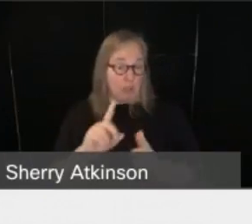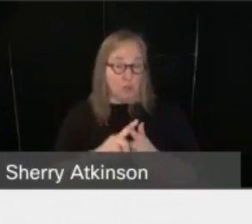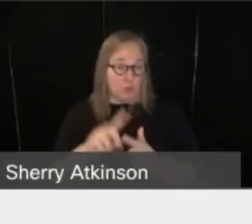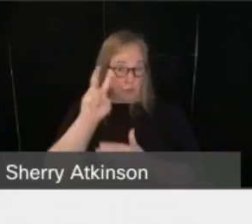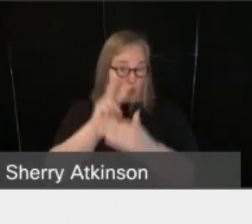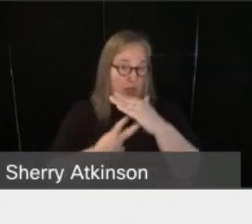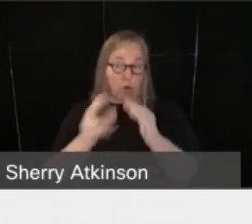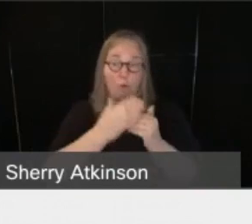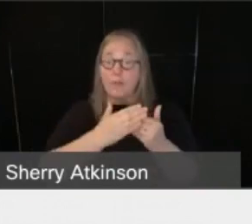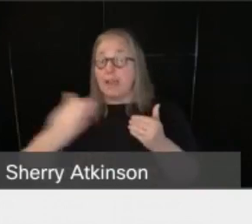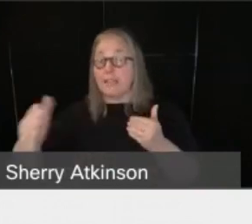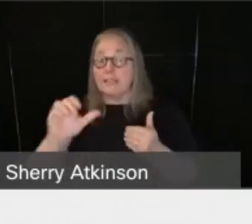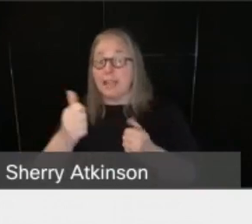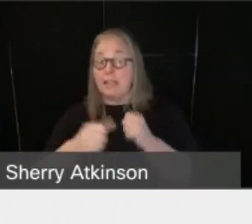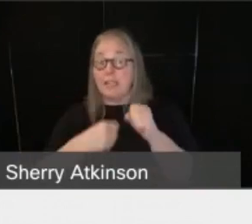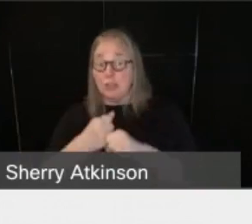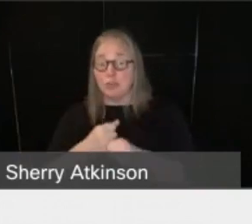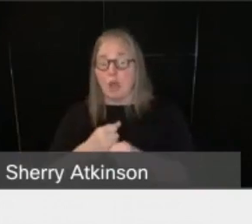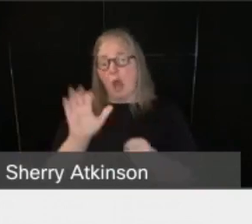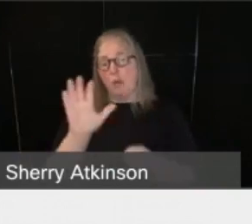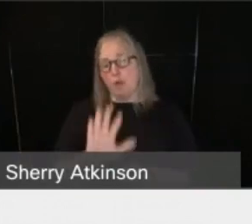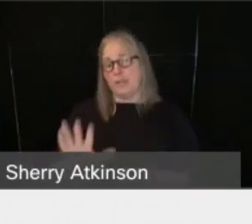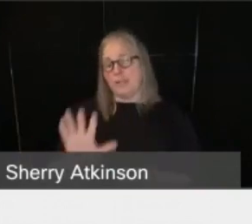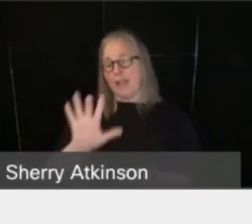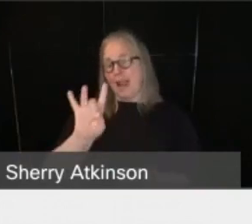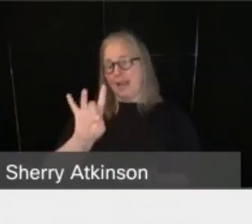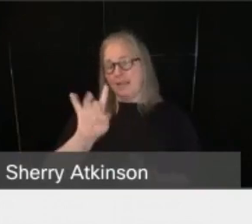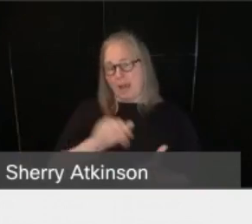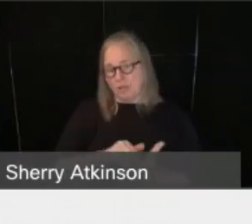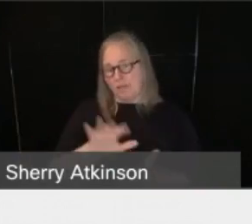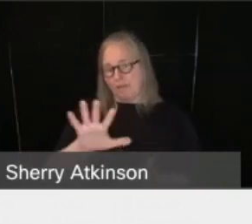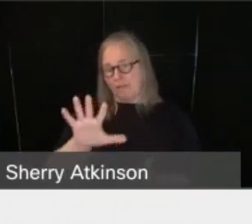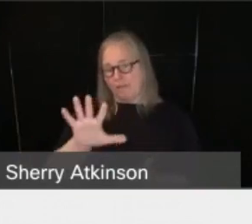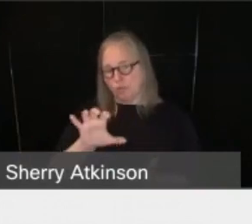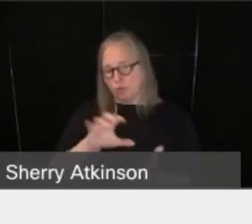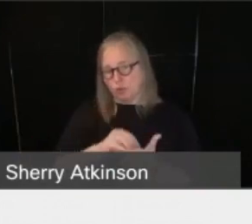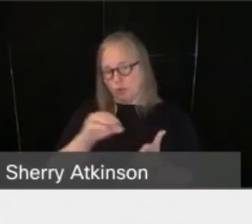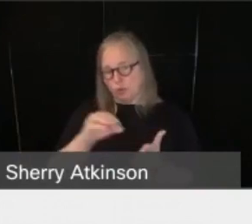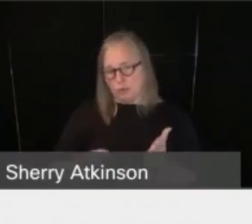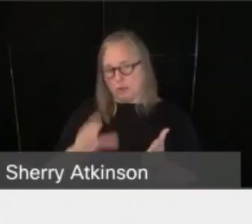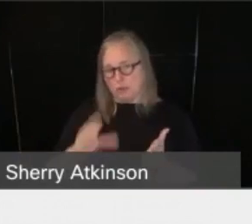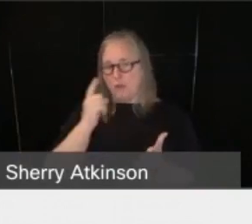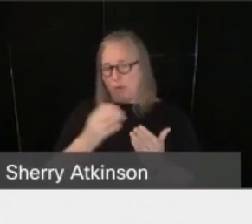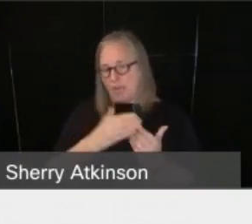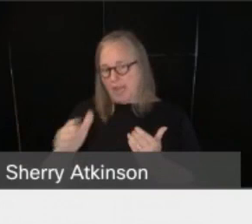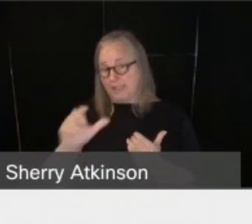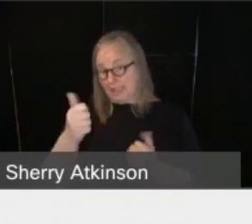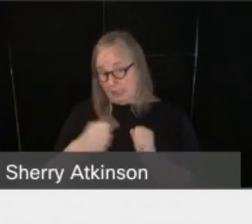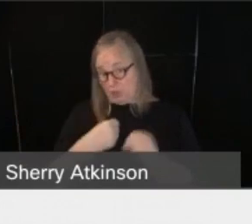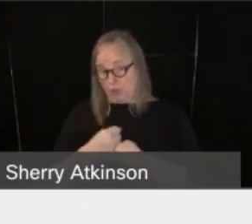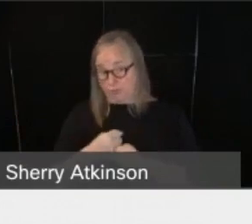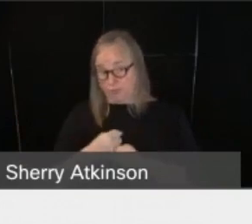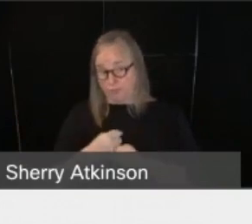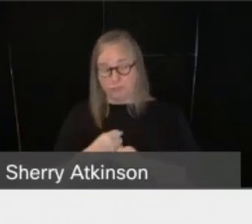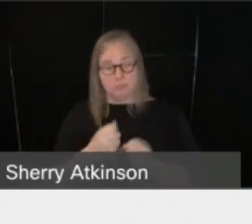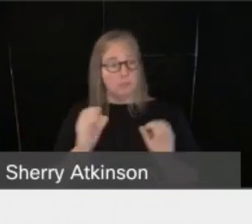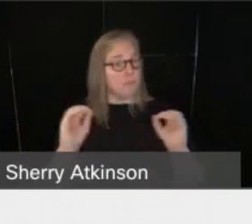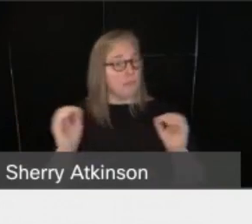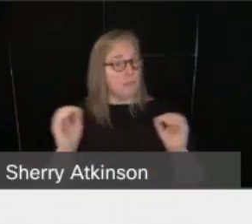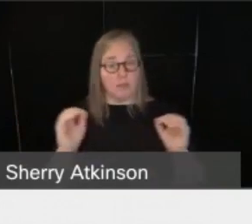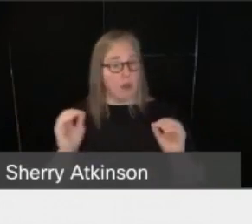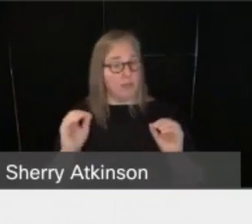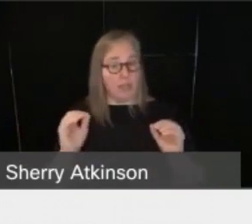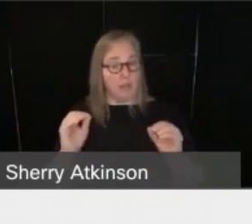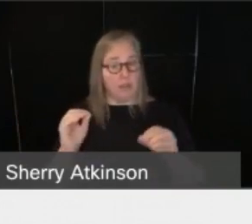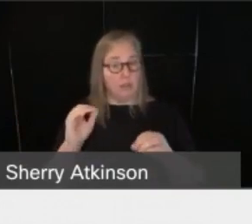10 years approximately 8,500 students for the next decade. There's nothing on the horizon